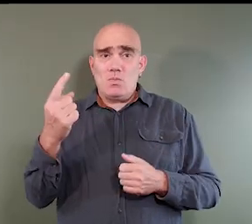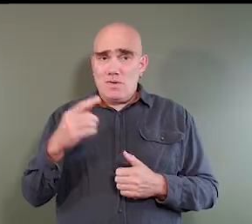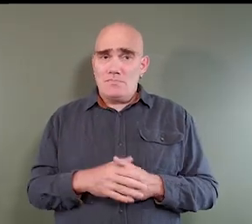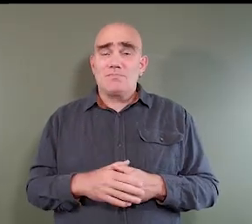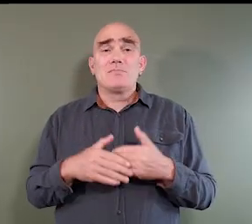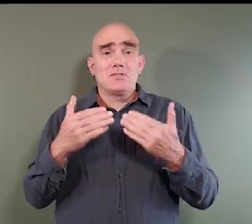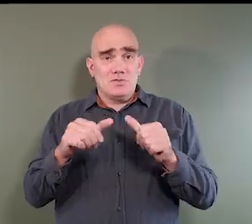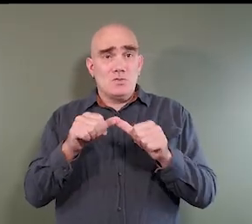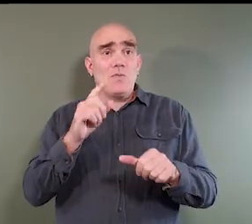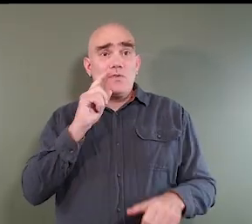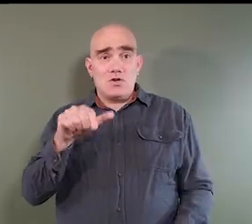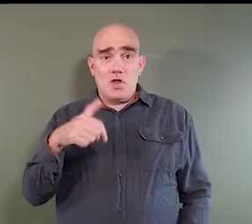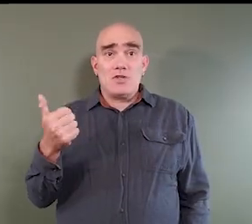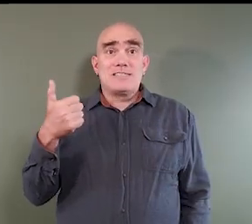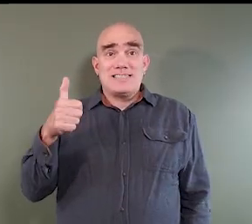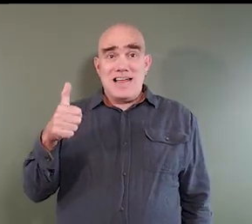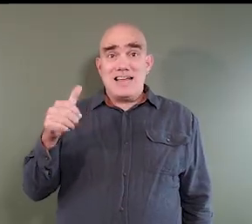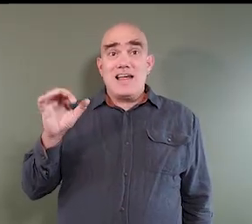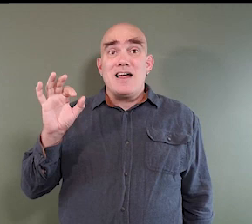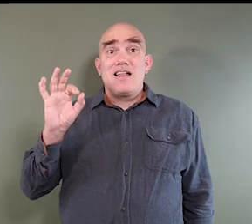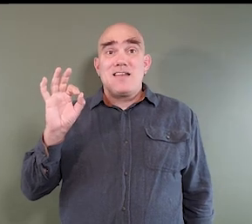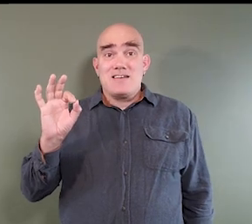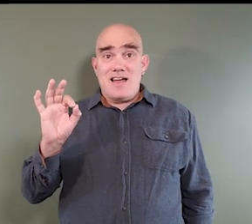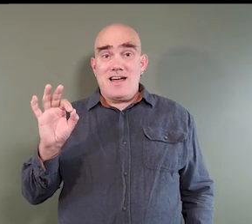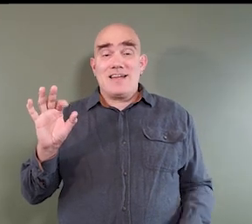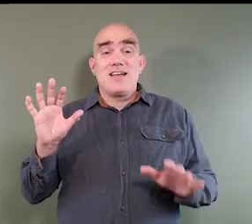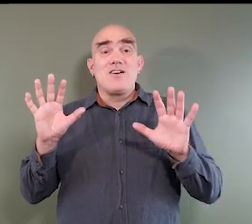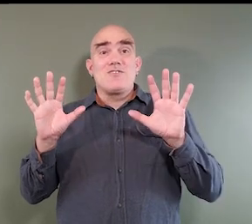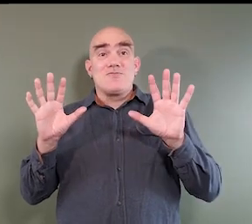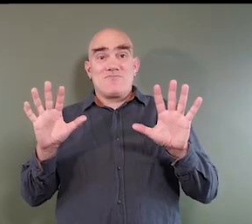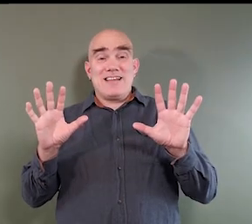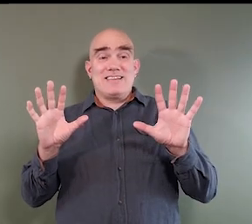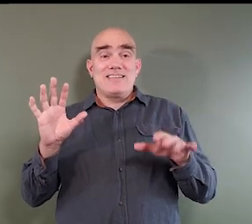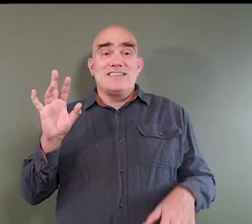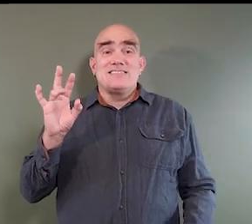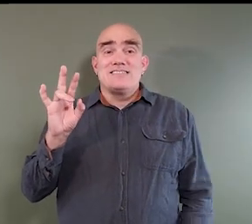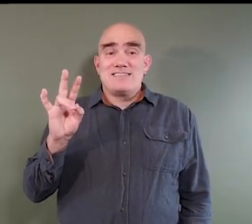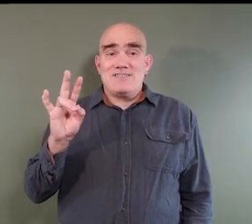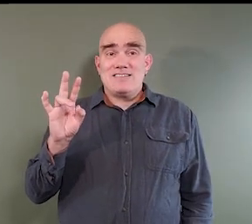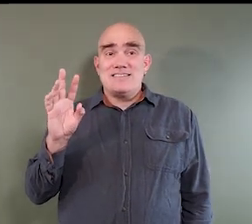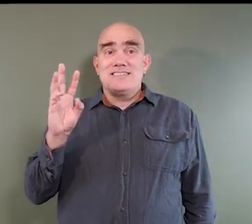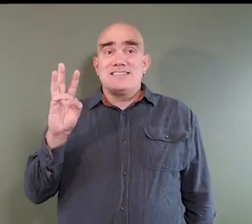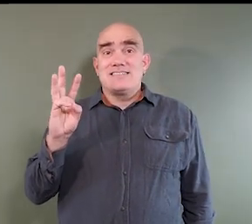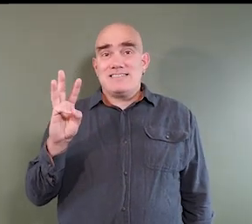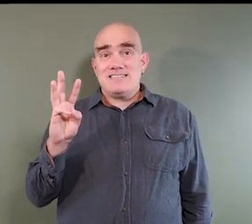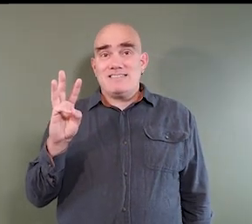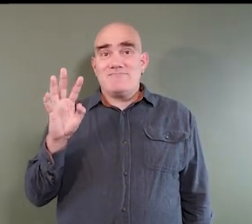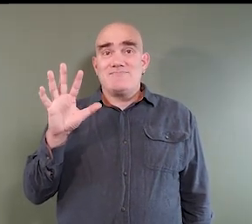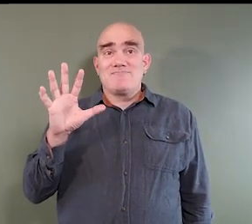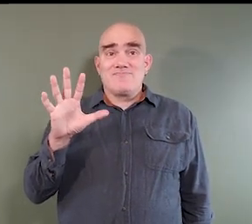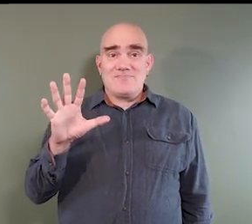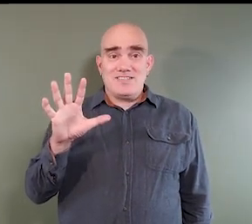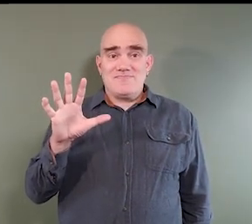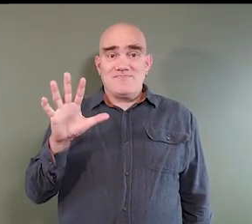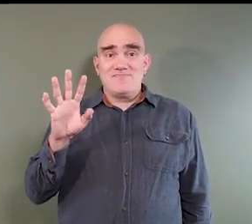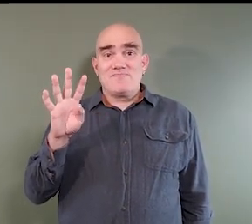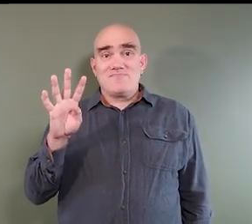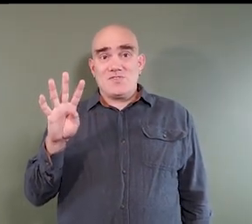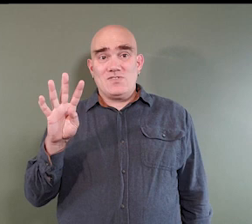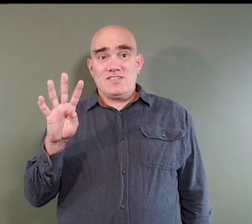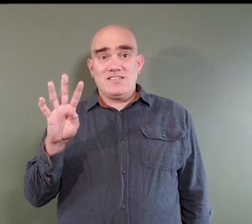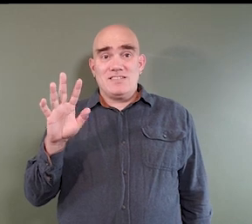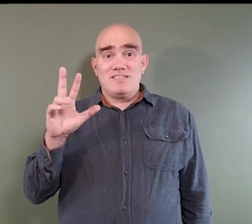Let's go for another 10, 9, great, 7, 6,